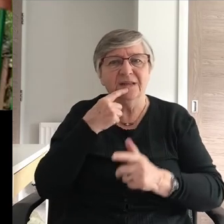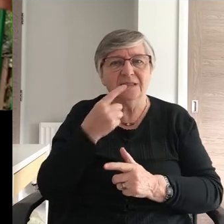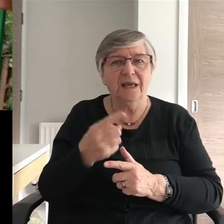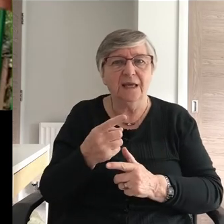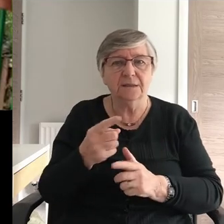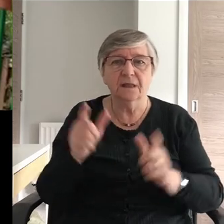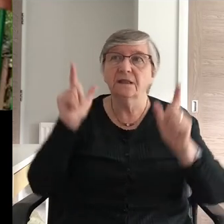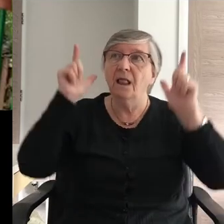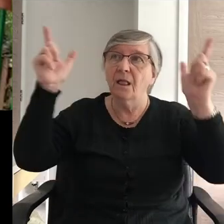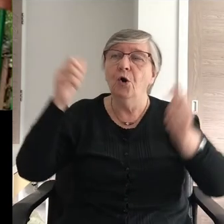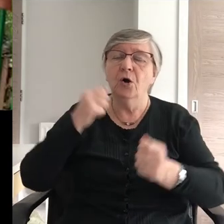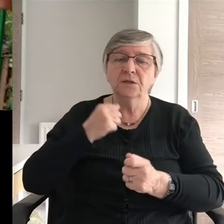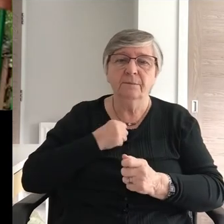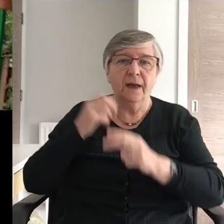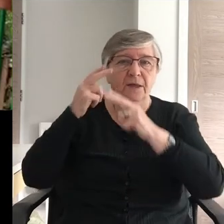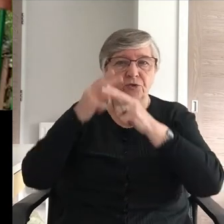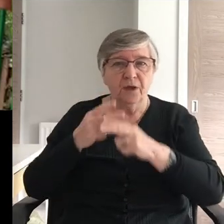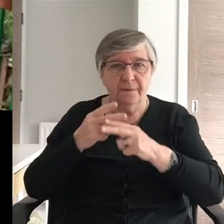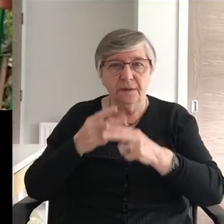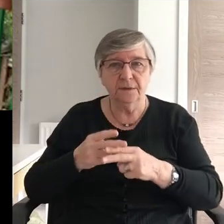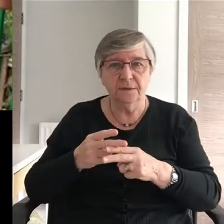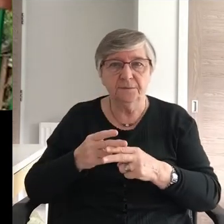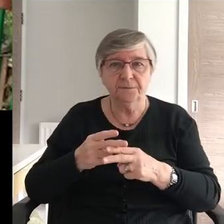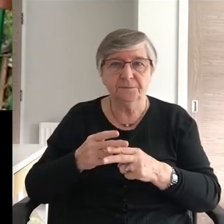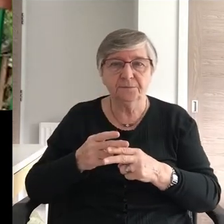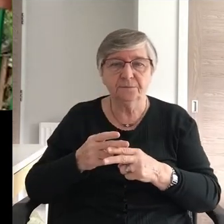David says, "The Lord is my shepherd."